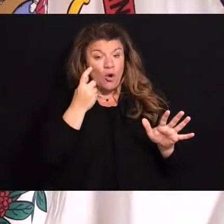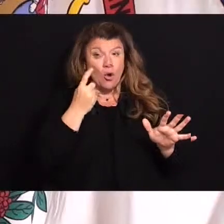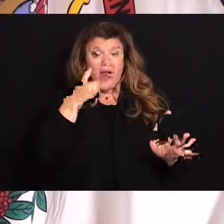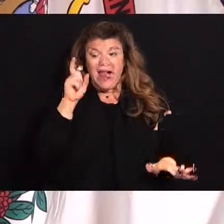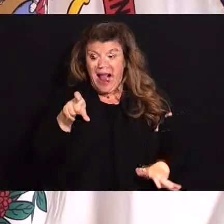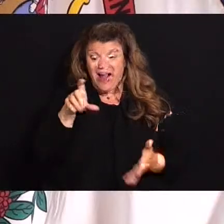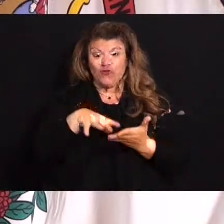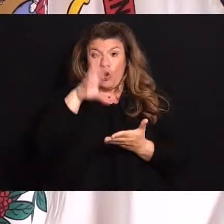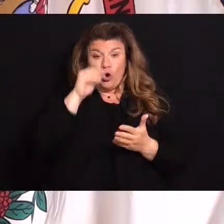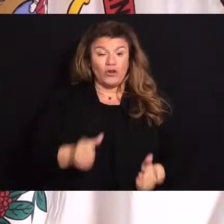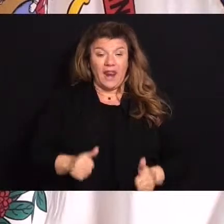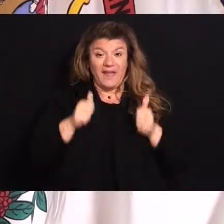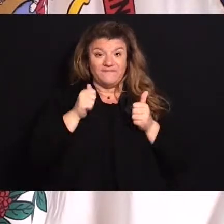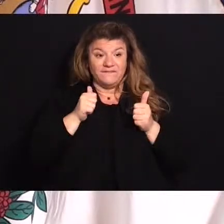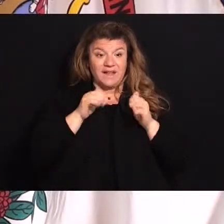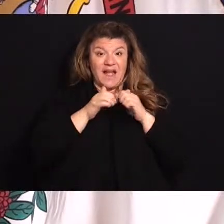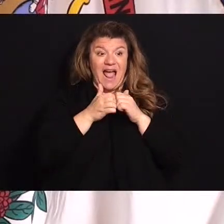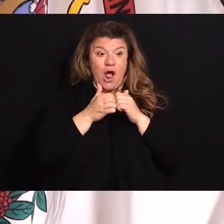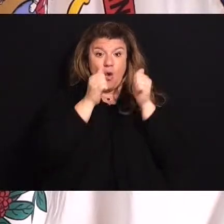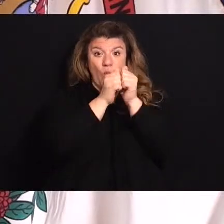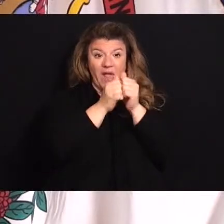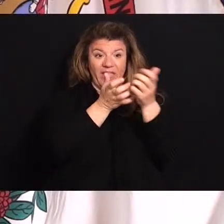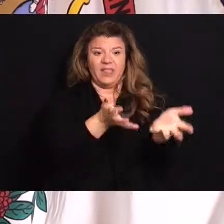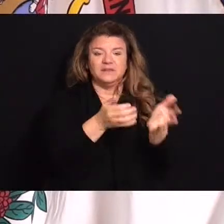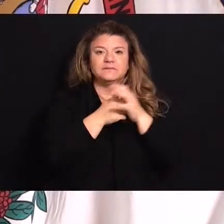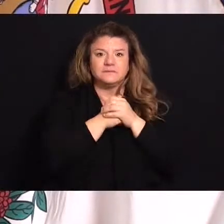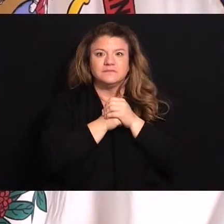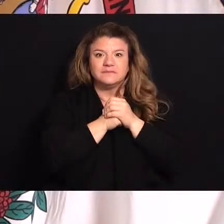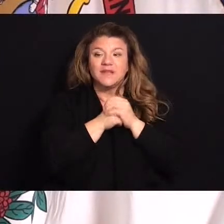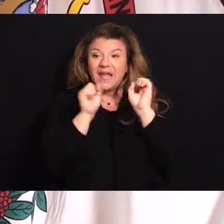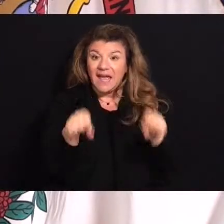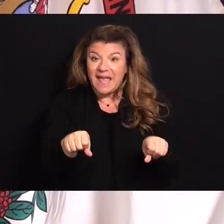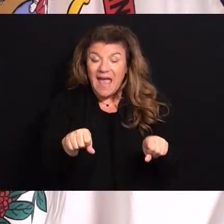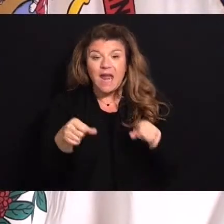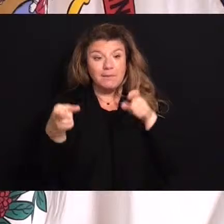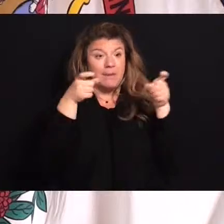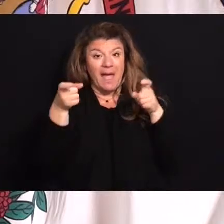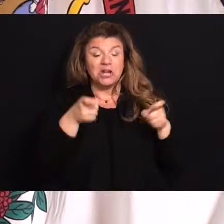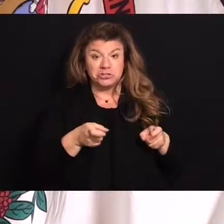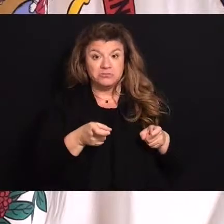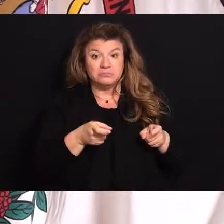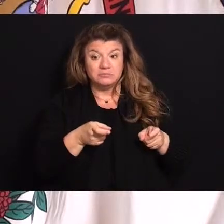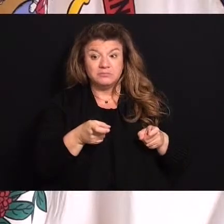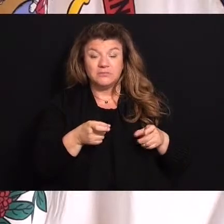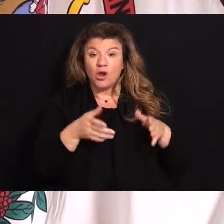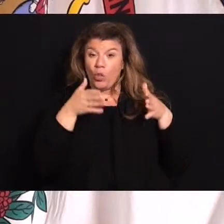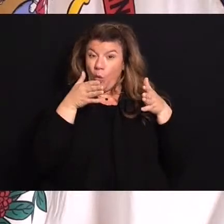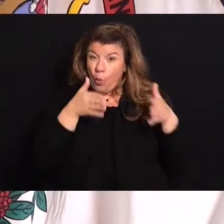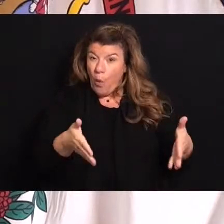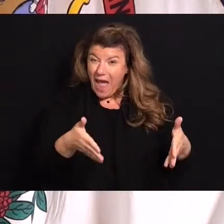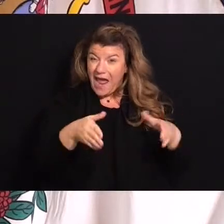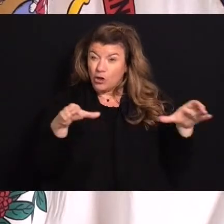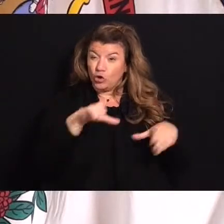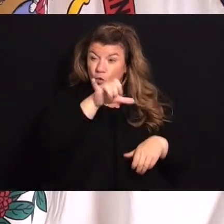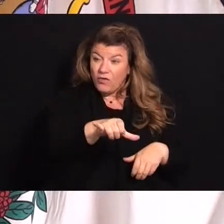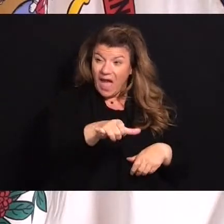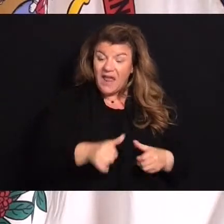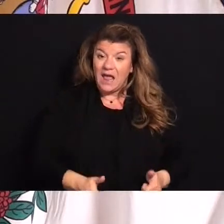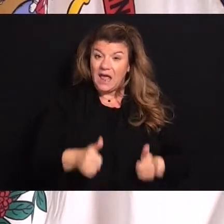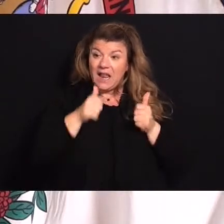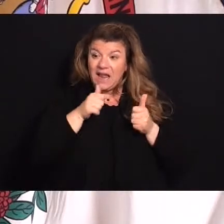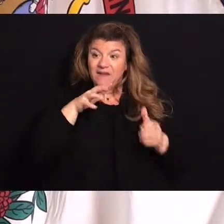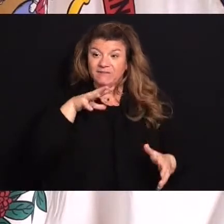this. We can live with it. It can absolutely be managed. The way to manage it, the way to live with it is